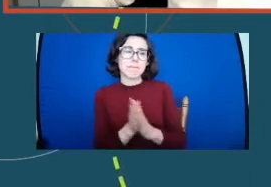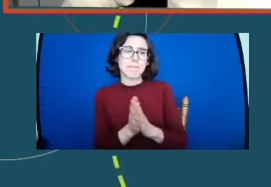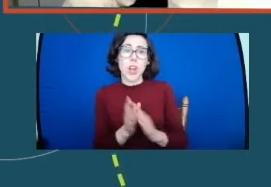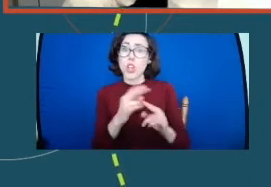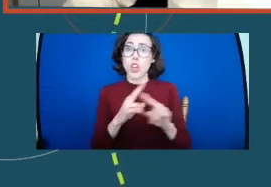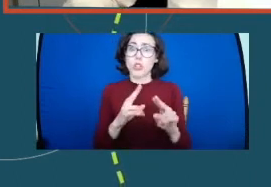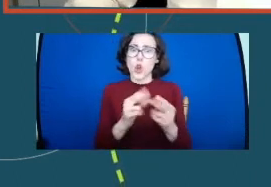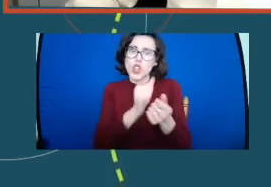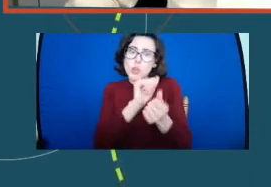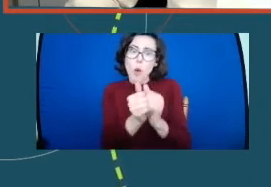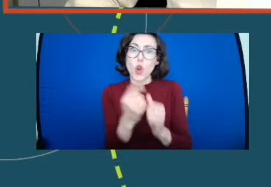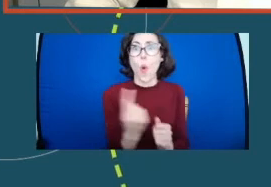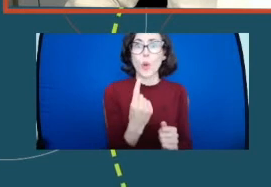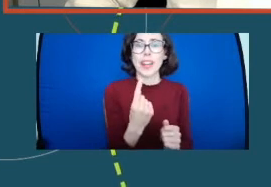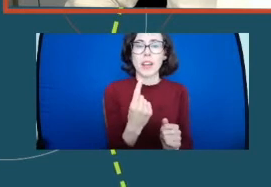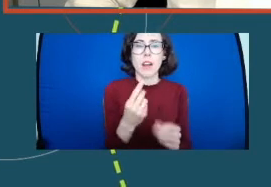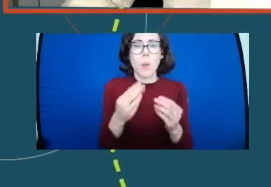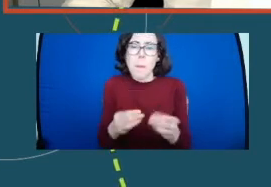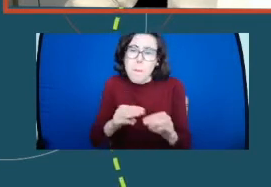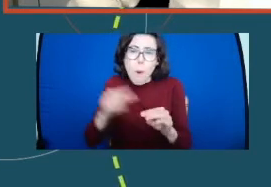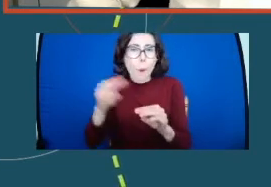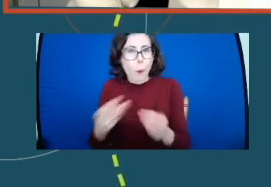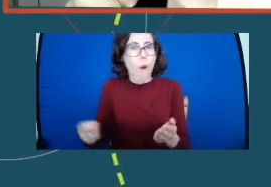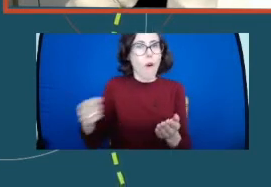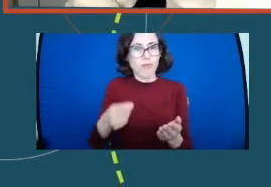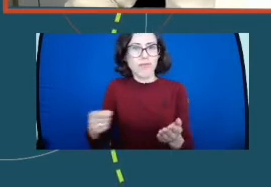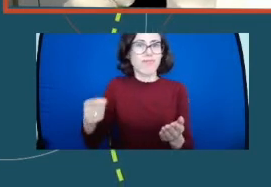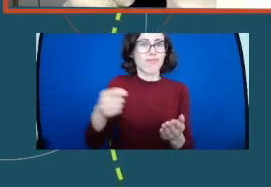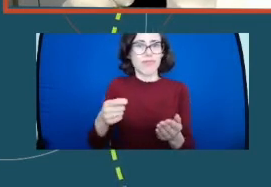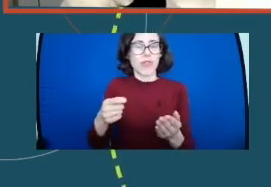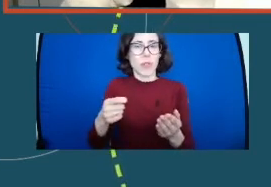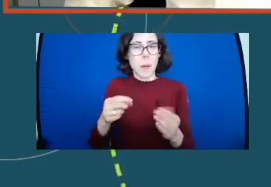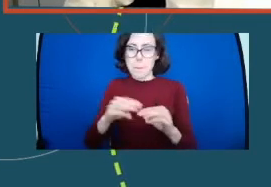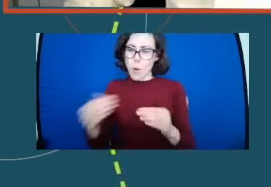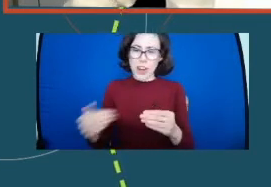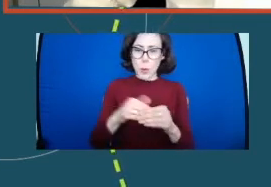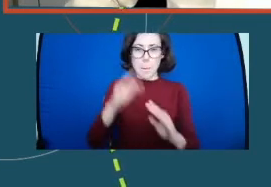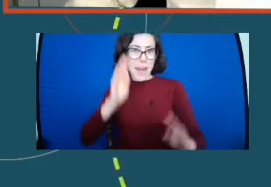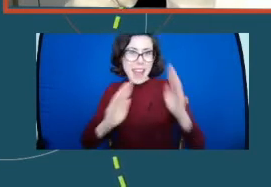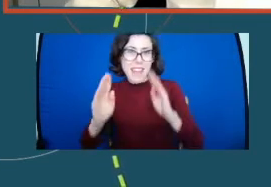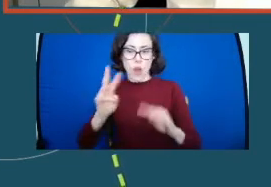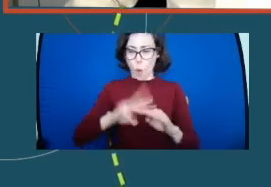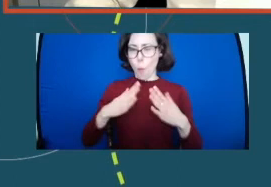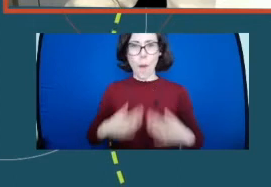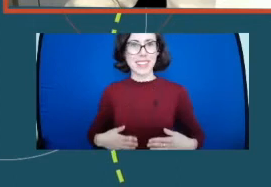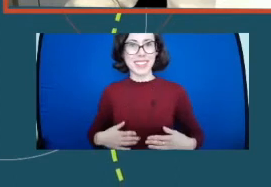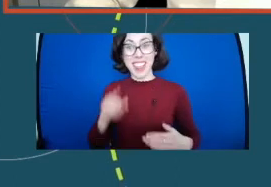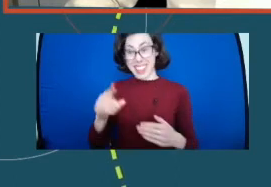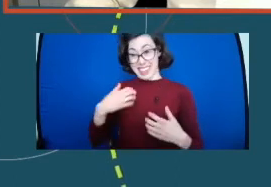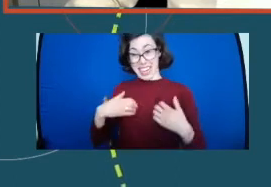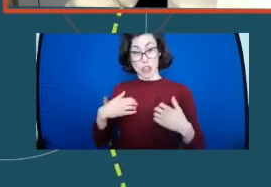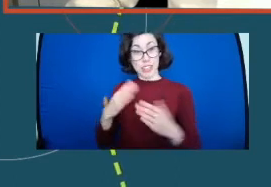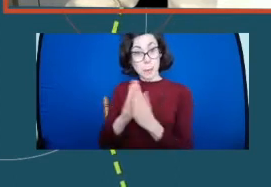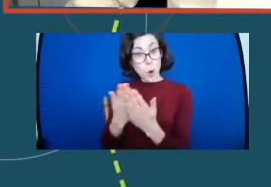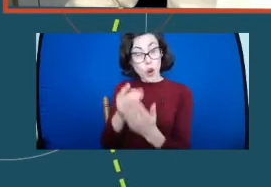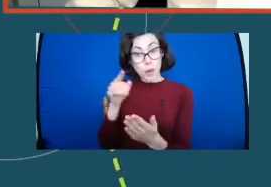we want to add to that through various types of wellness behaviors. And an interesting book that I just read from our former Surgeon